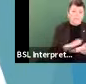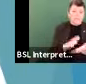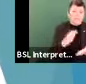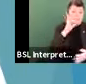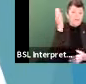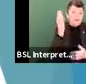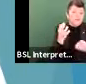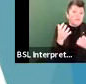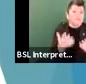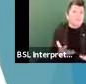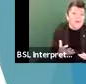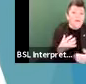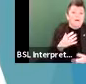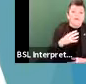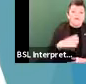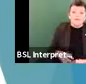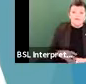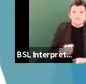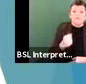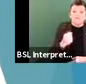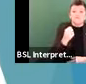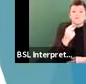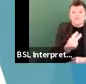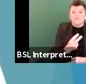you need